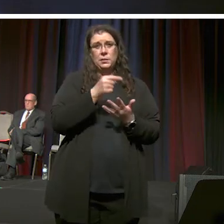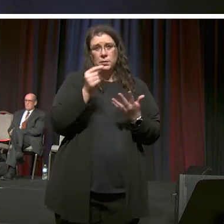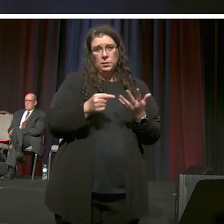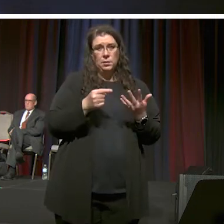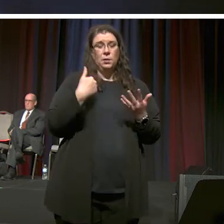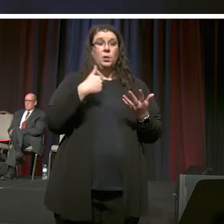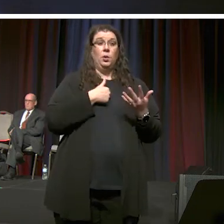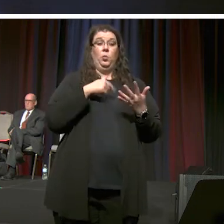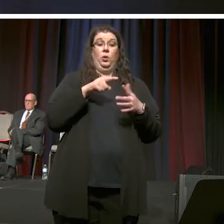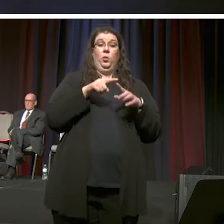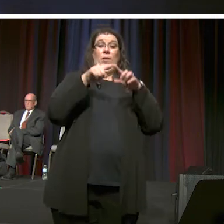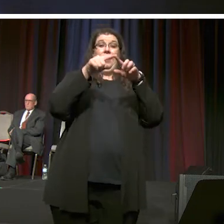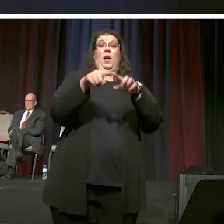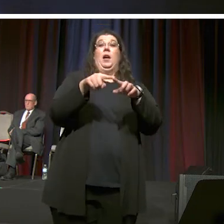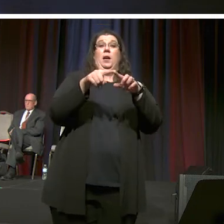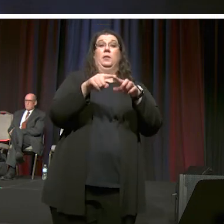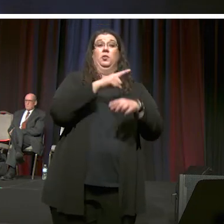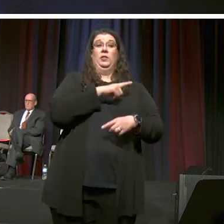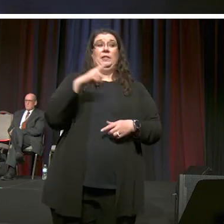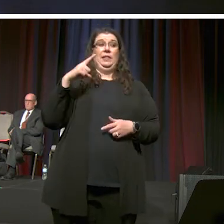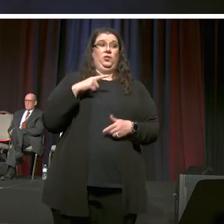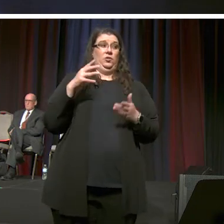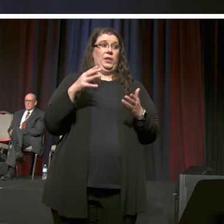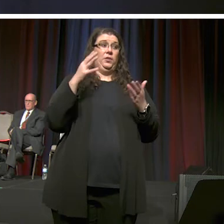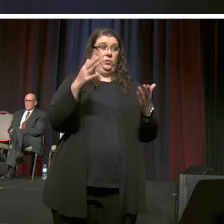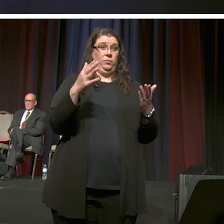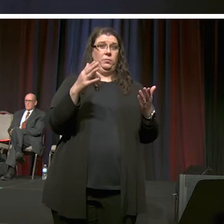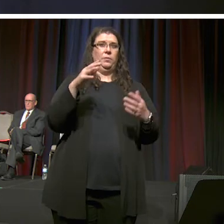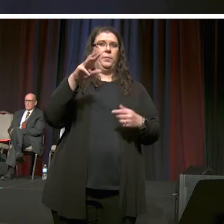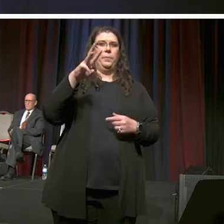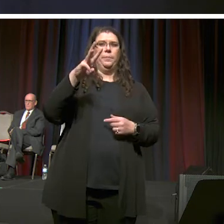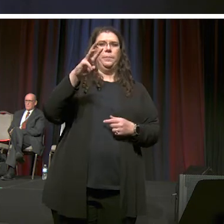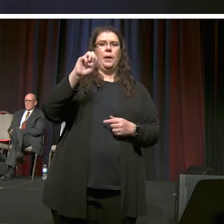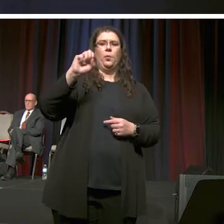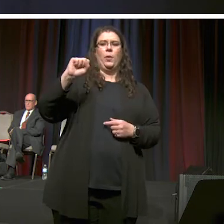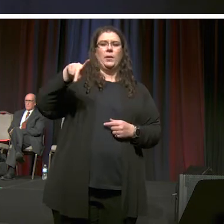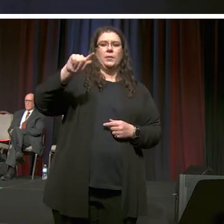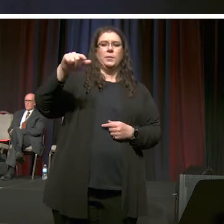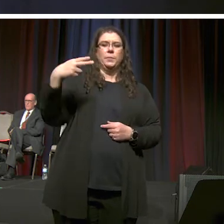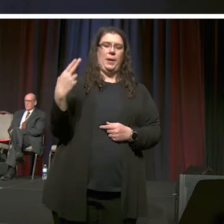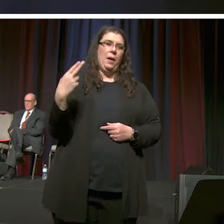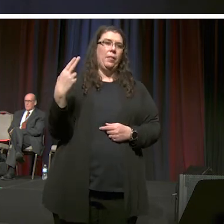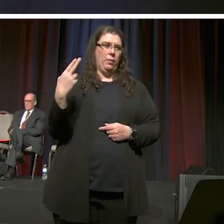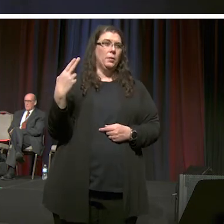We're relying upon the legislation that's been offered up by Westpath